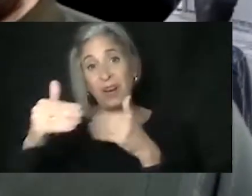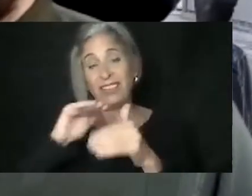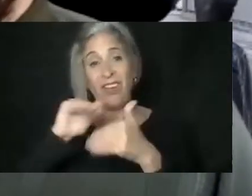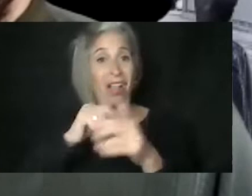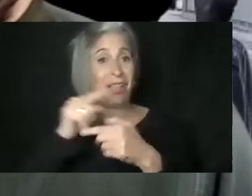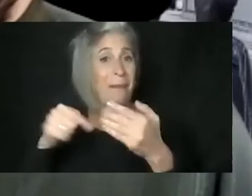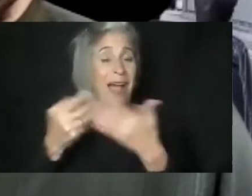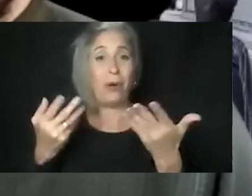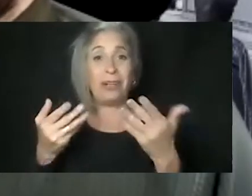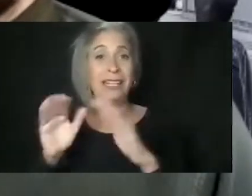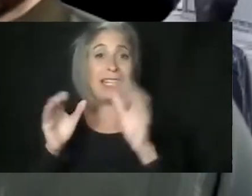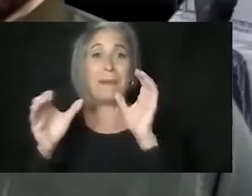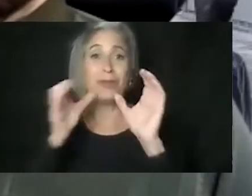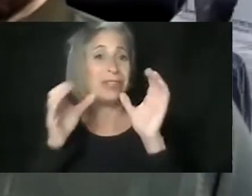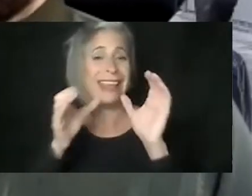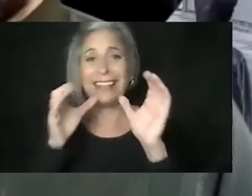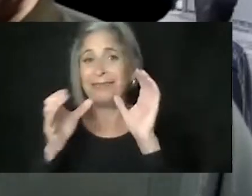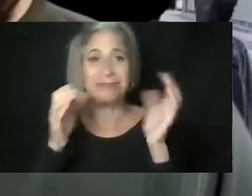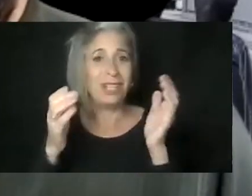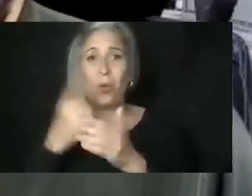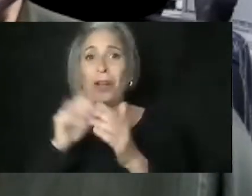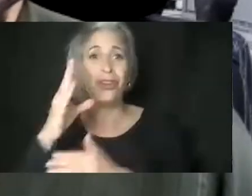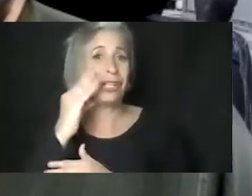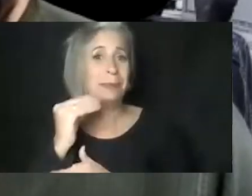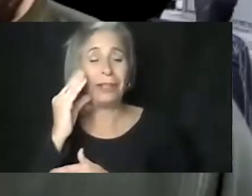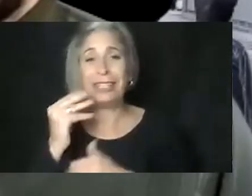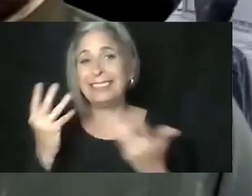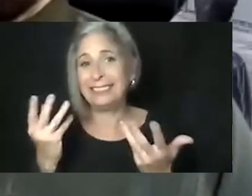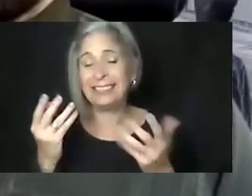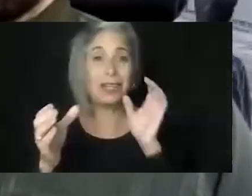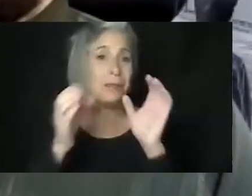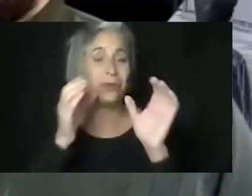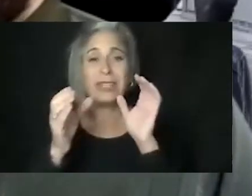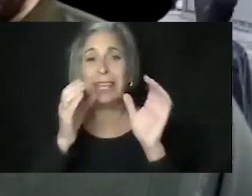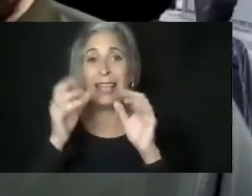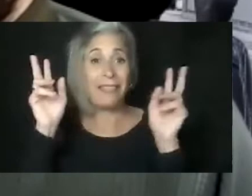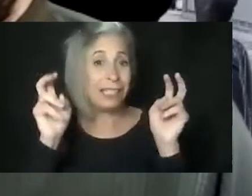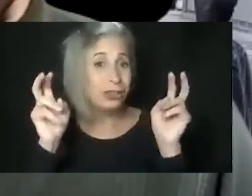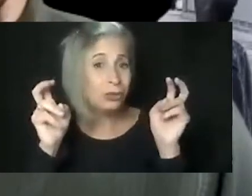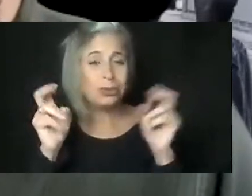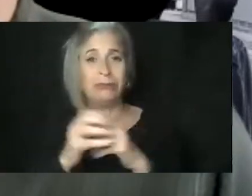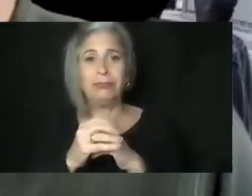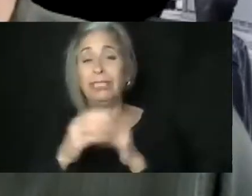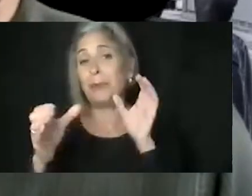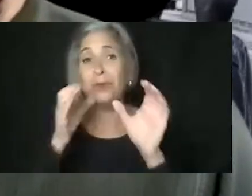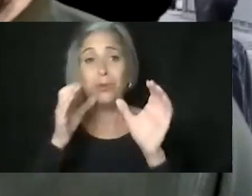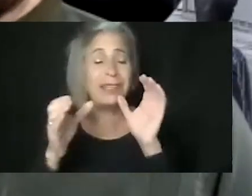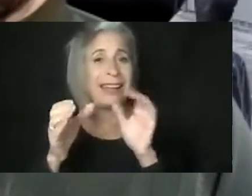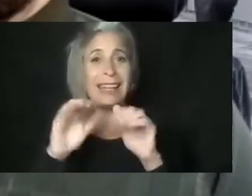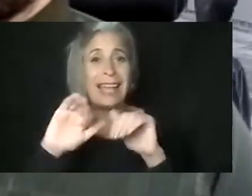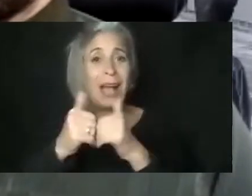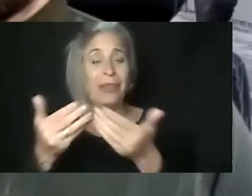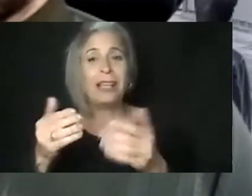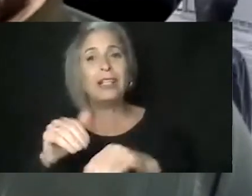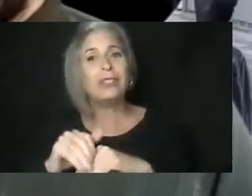about communicating what your experience was, communicating where the issues were, communicating how things could be